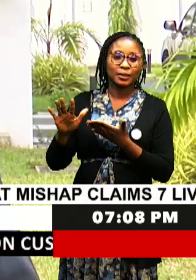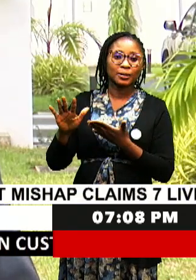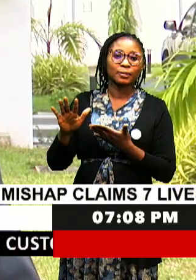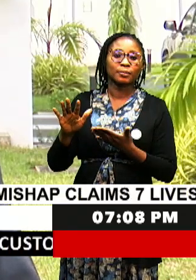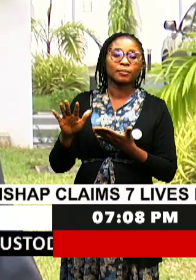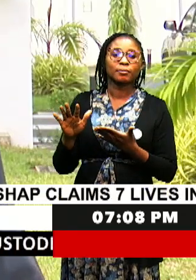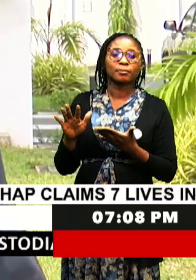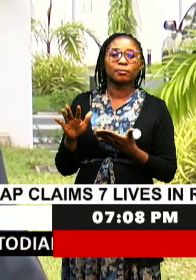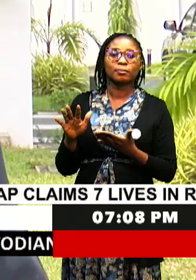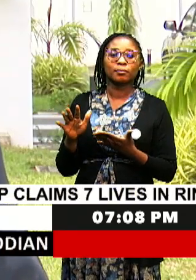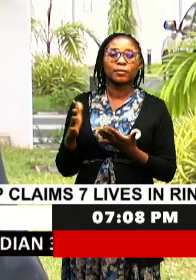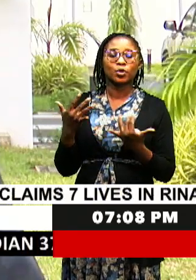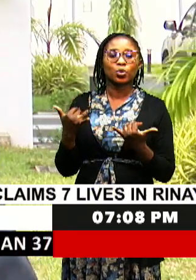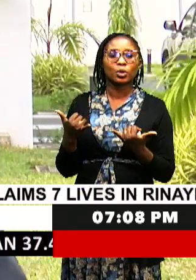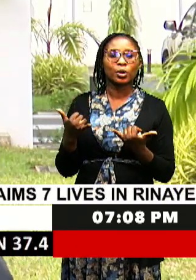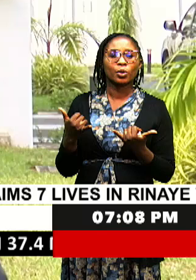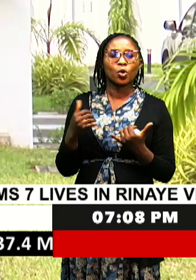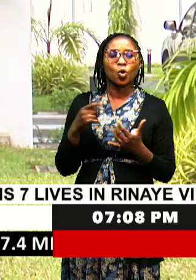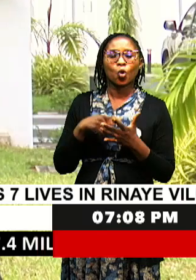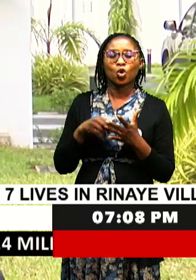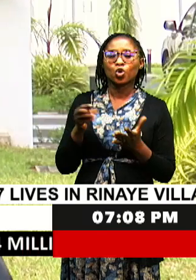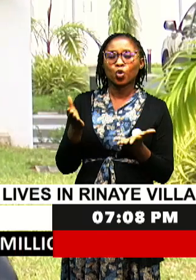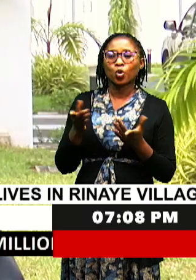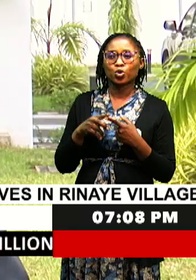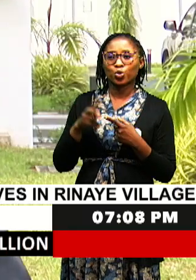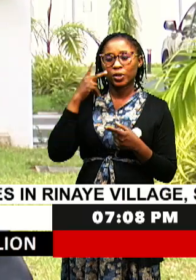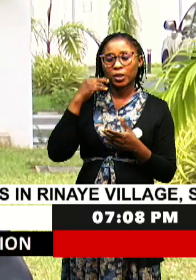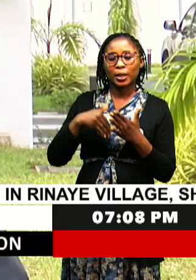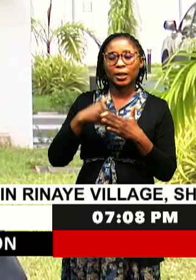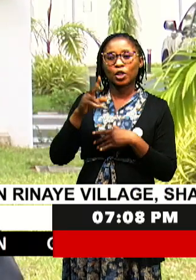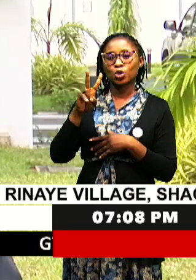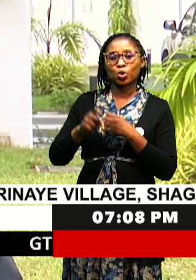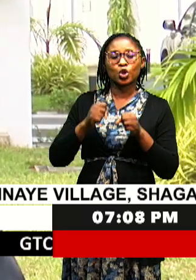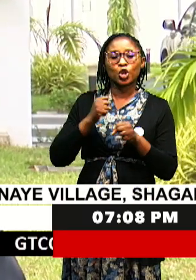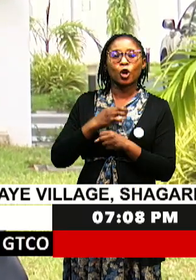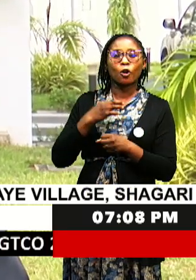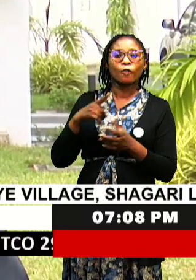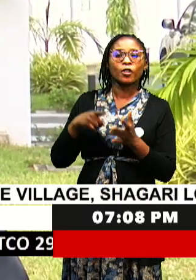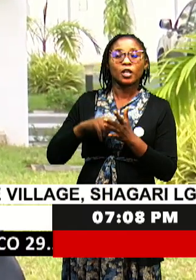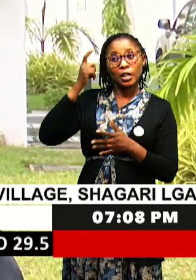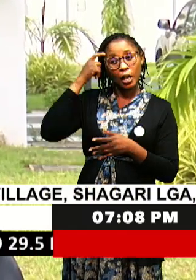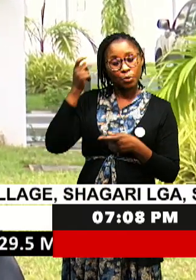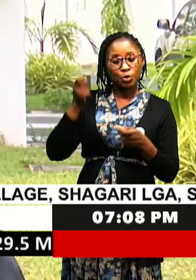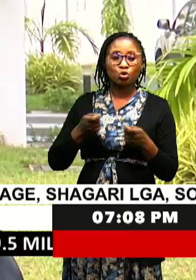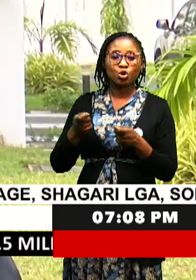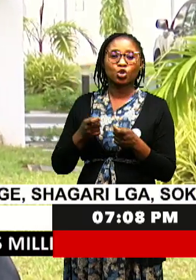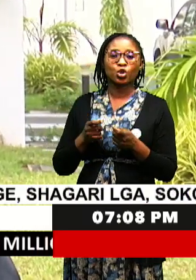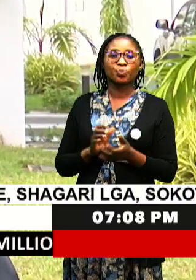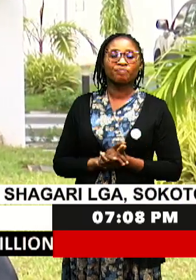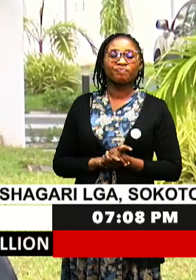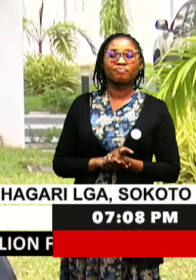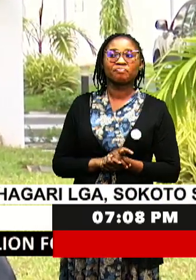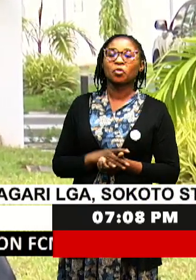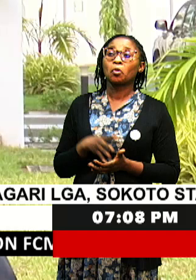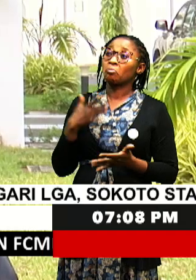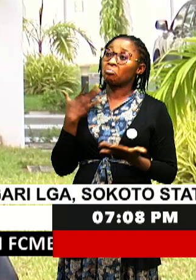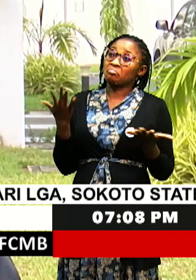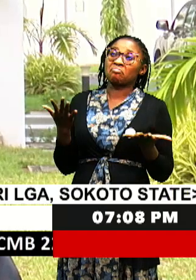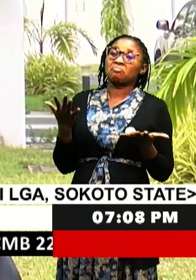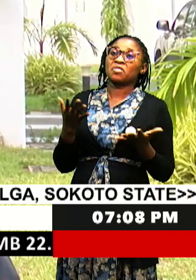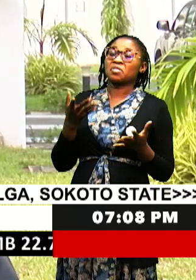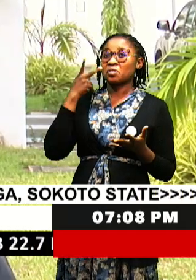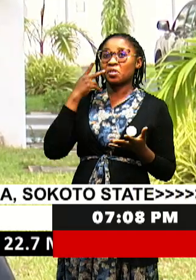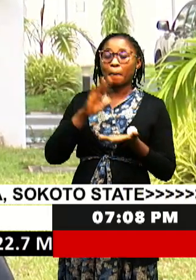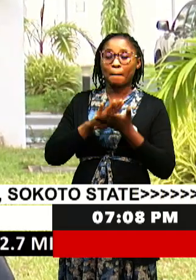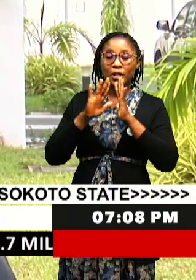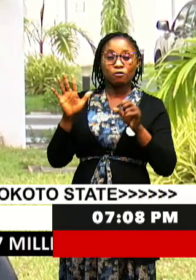So now, what do you like to see in the next 2 years of this administration? Well, I like to see a peaceful